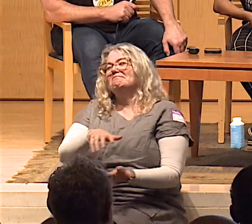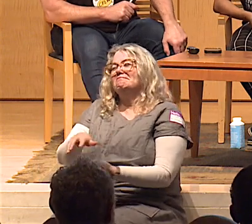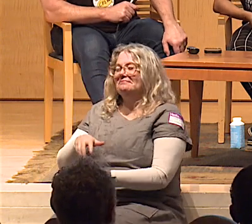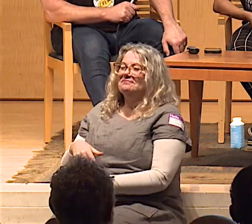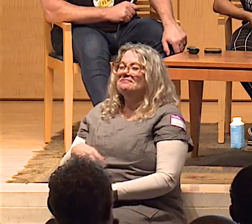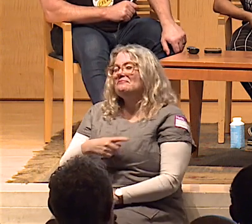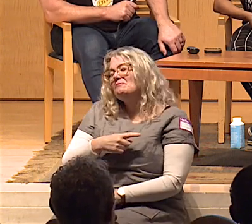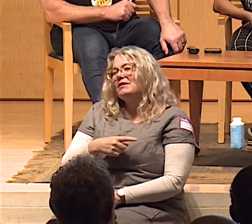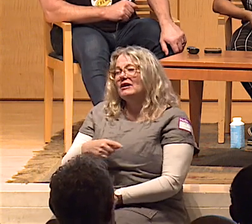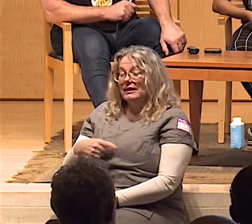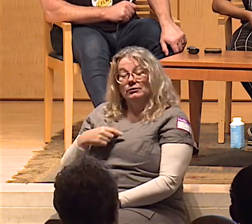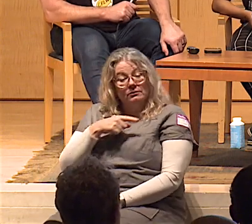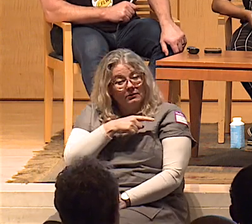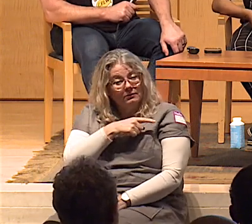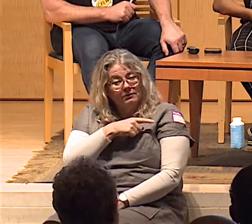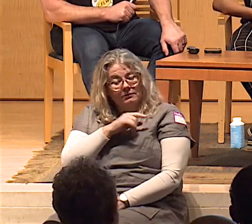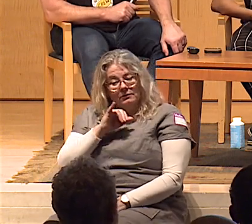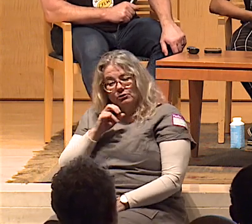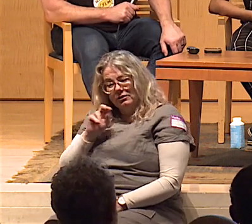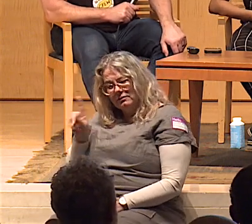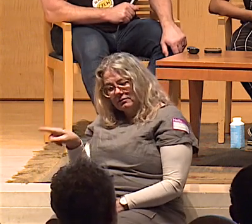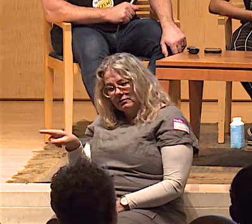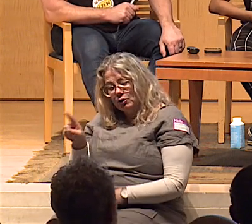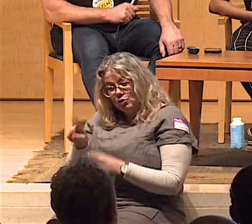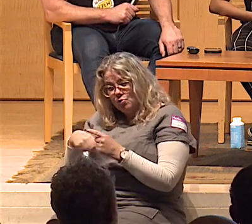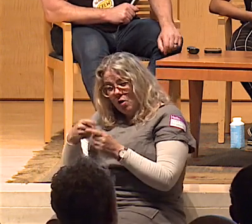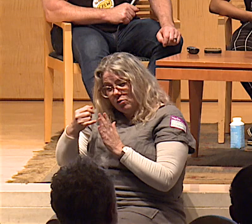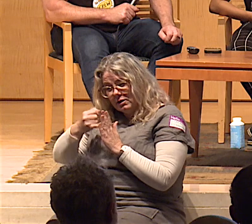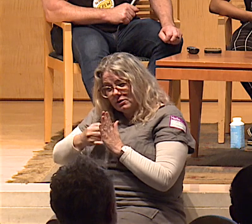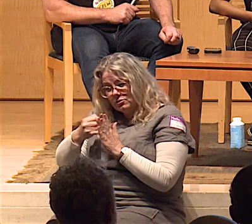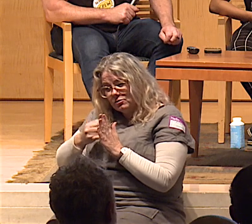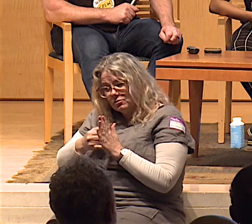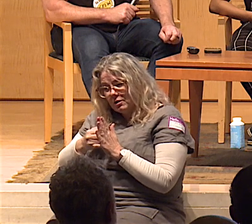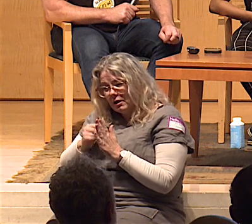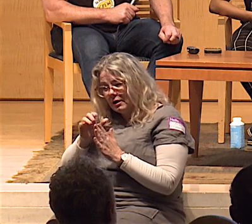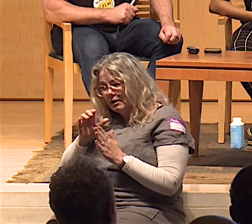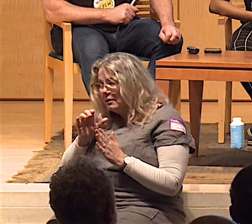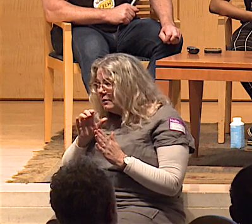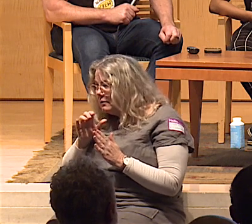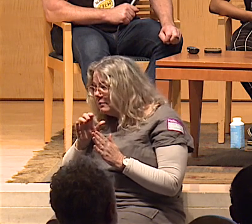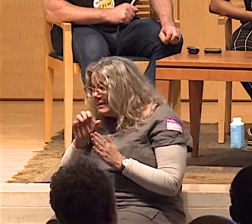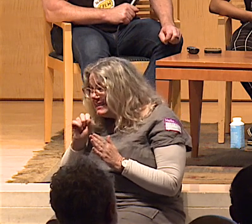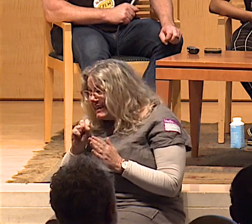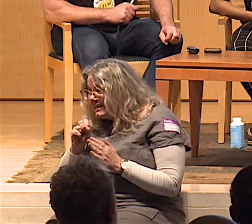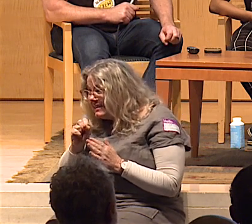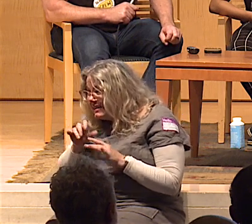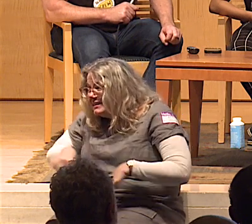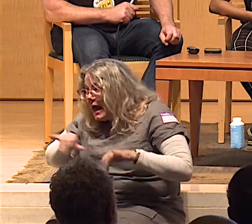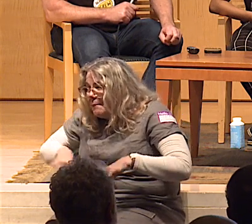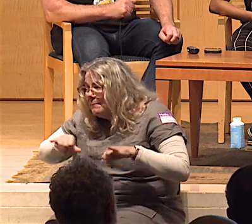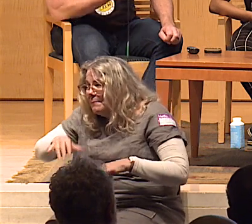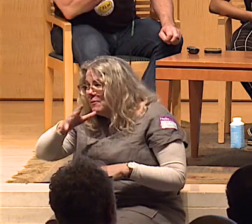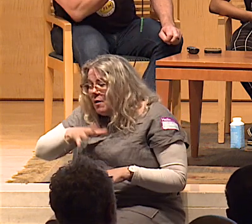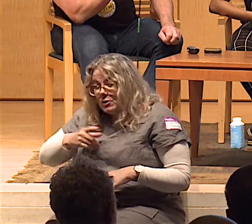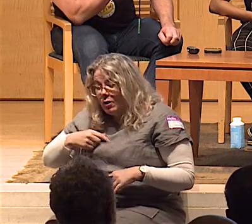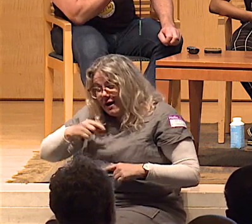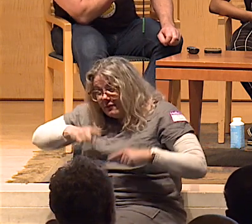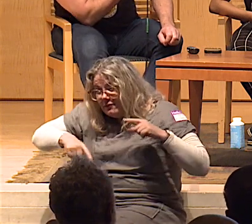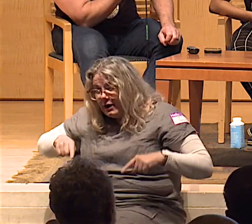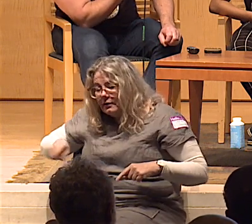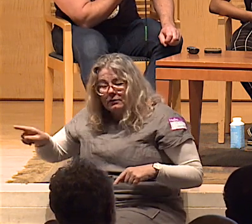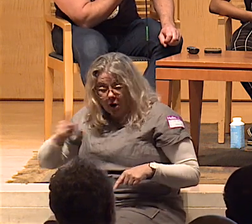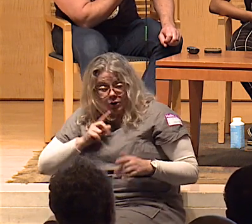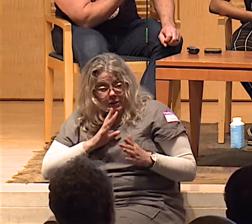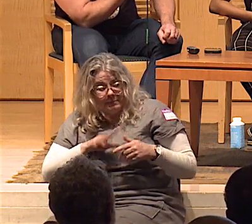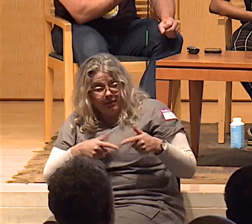for you. Do you find yourself always drawing like the same vagina? Or do you? No, I'm like variety. The same vagina, you